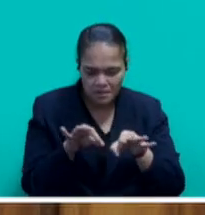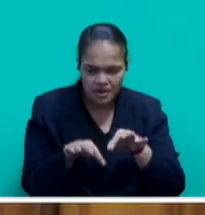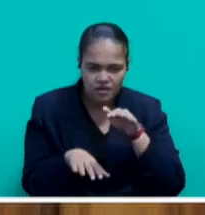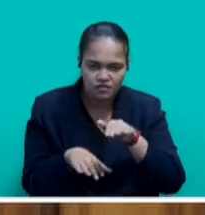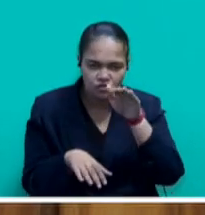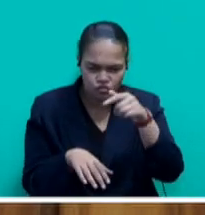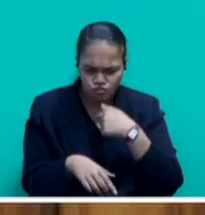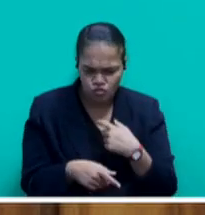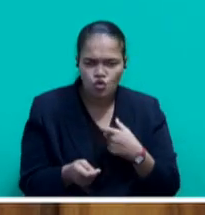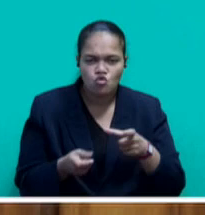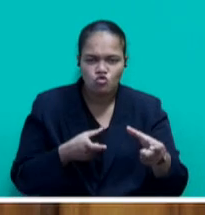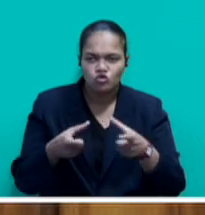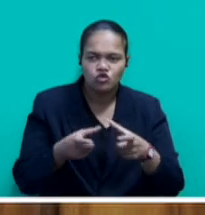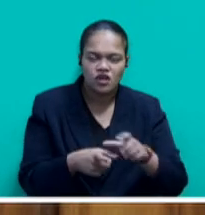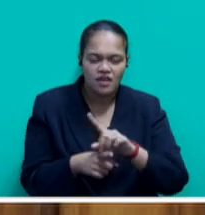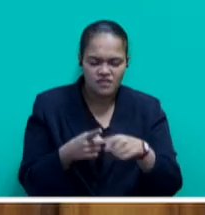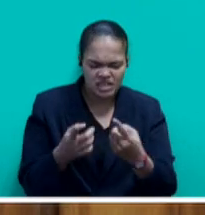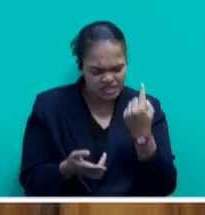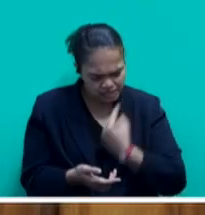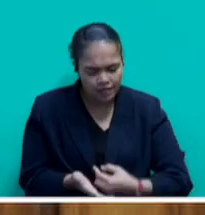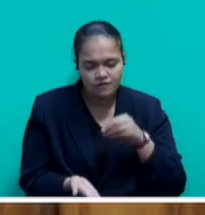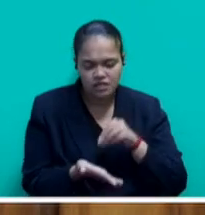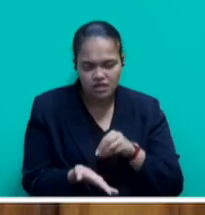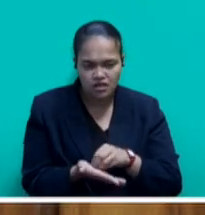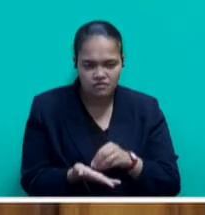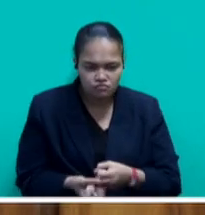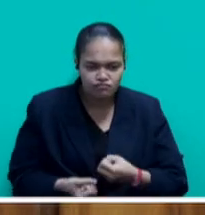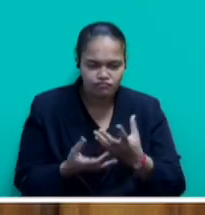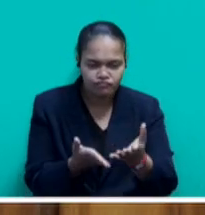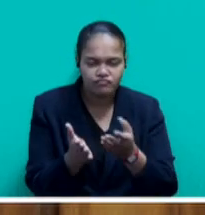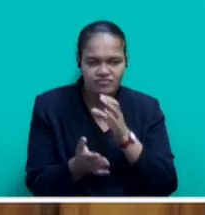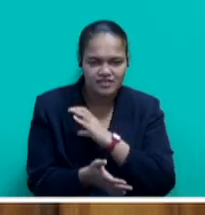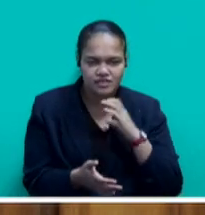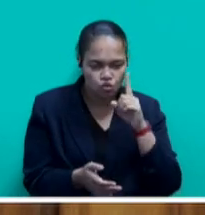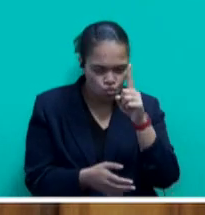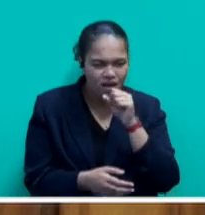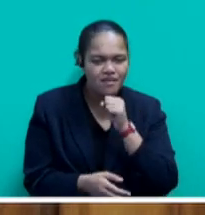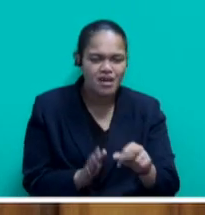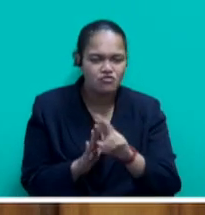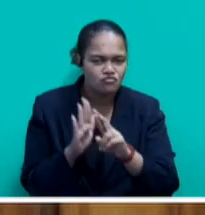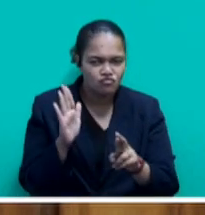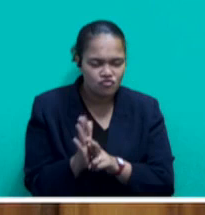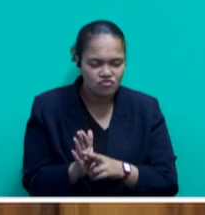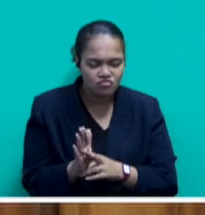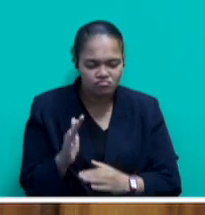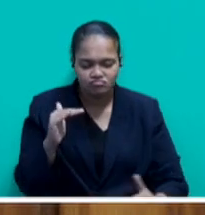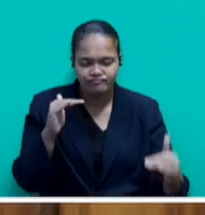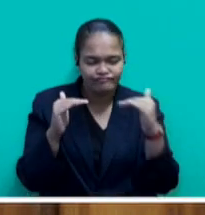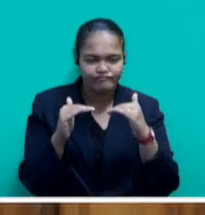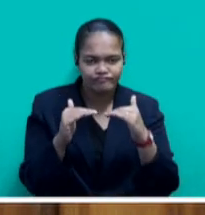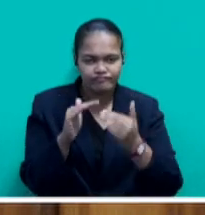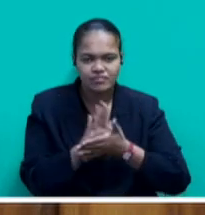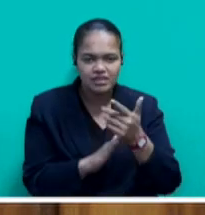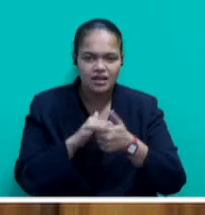to control everything, self-serving changes to civil service structure resulted in a one-man rule that lacked higher level of scrutiny